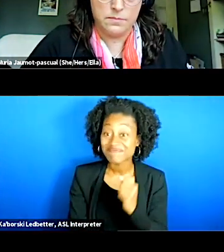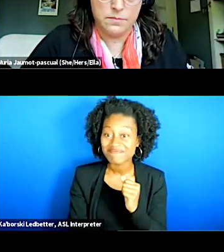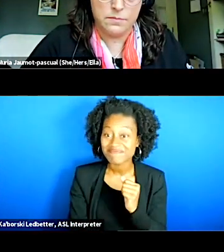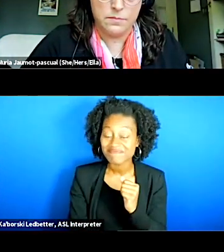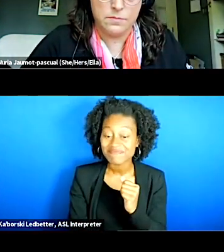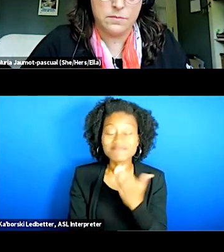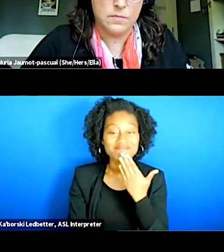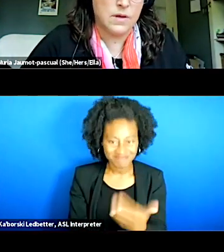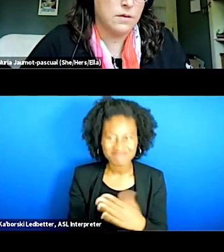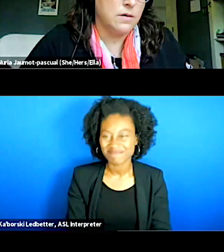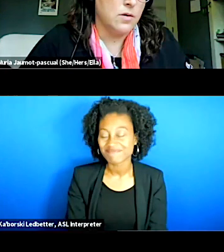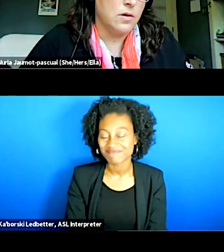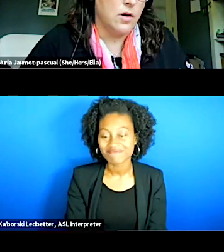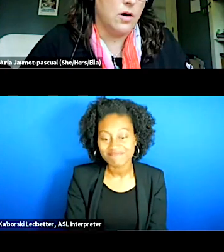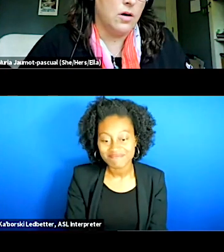thank you.